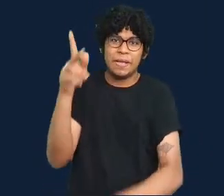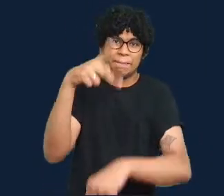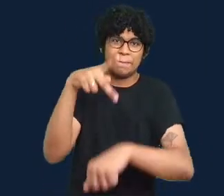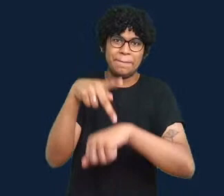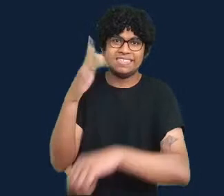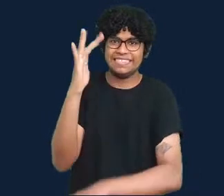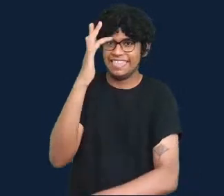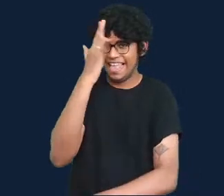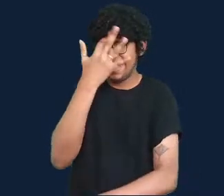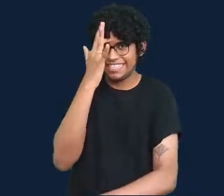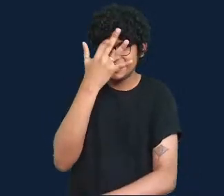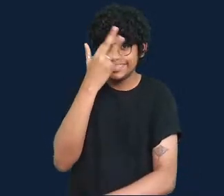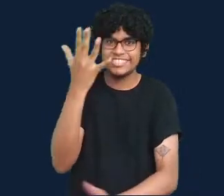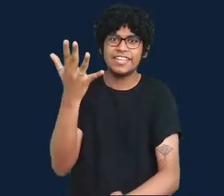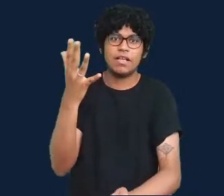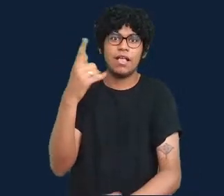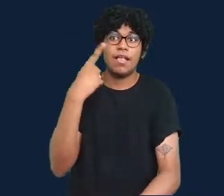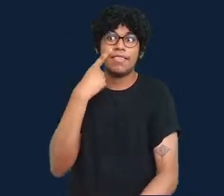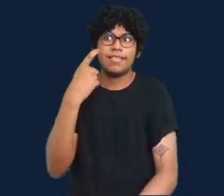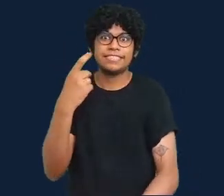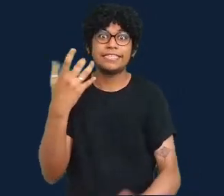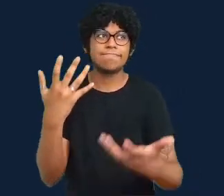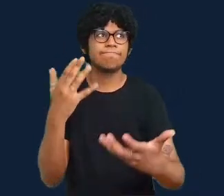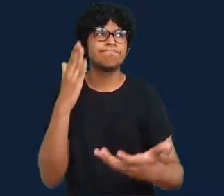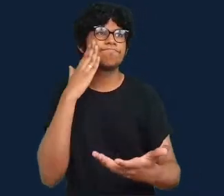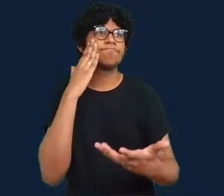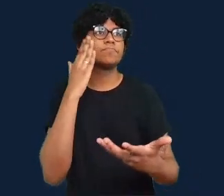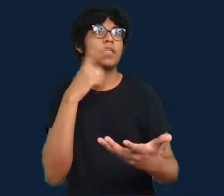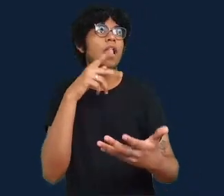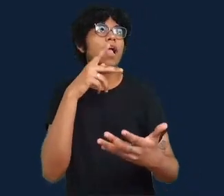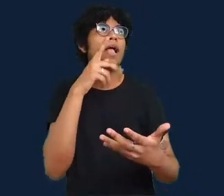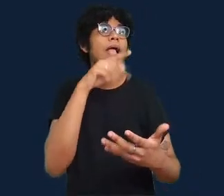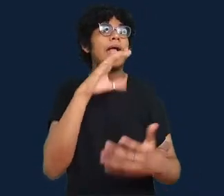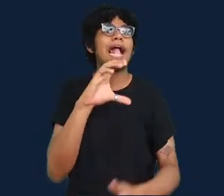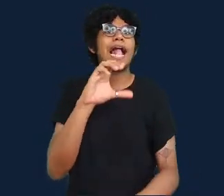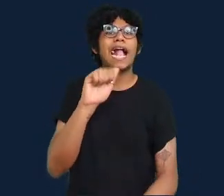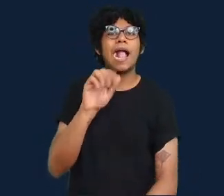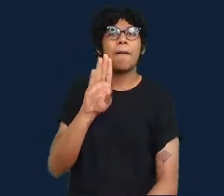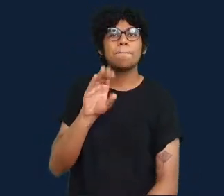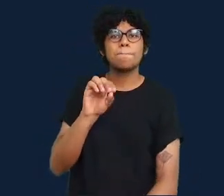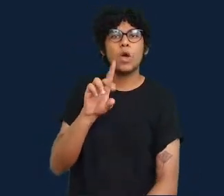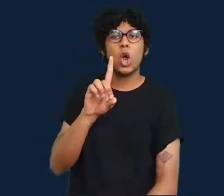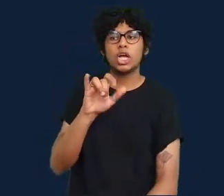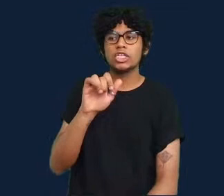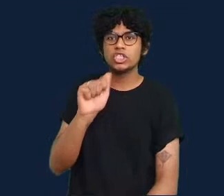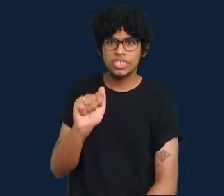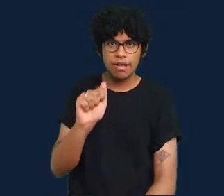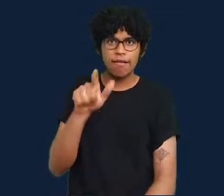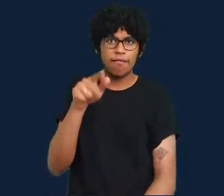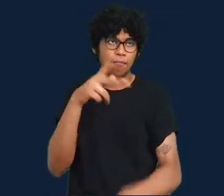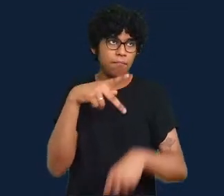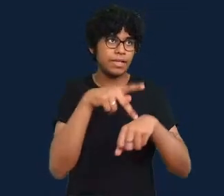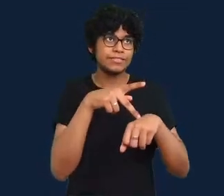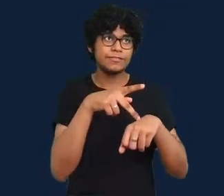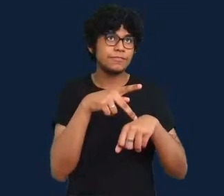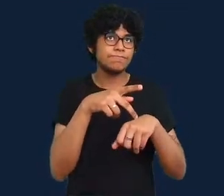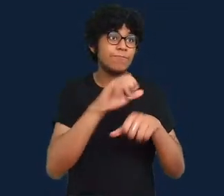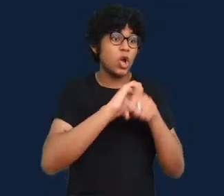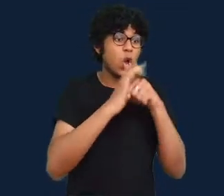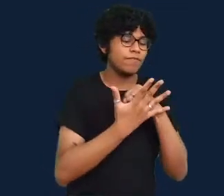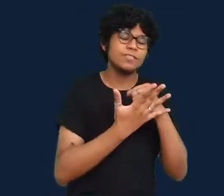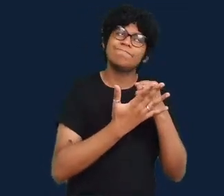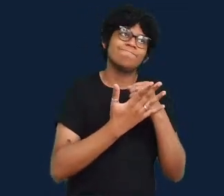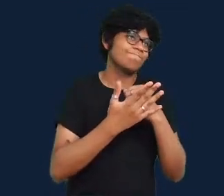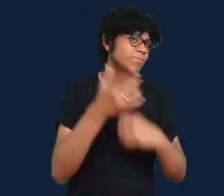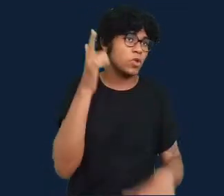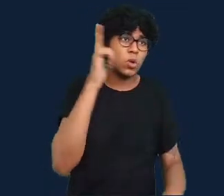not go to Cambodia's case page and see. But this element of discoverability makes me look at places where I might not